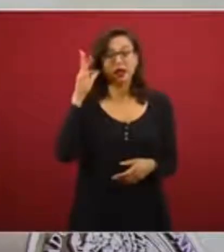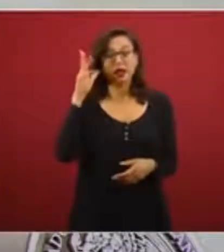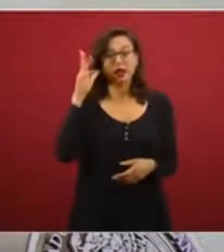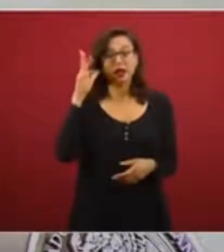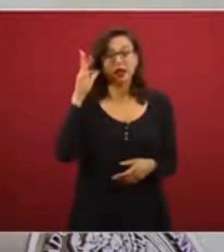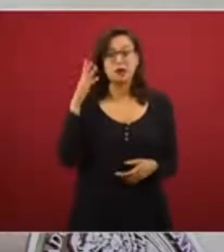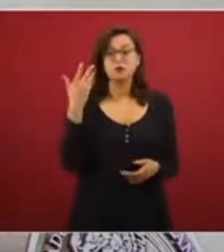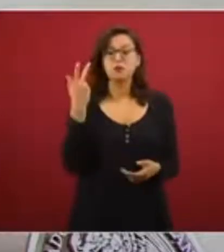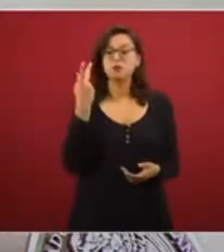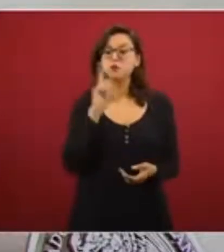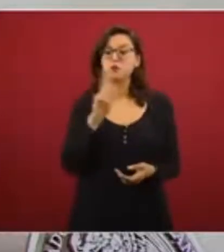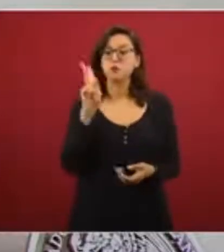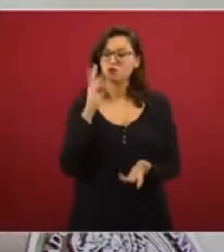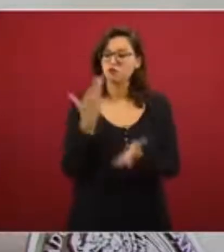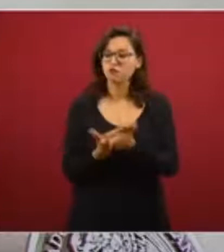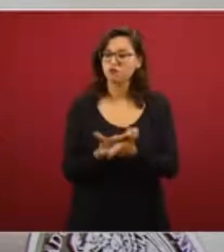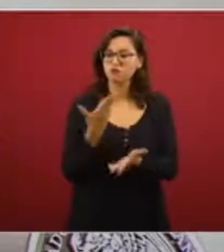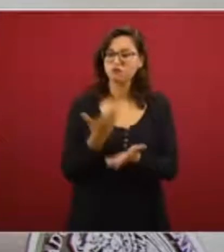more evidence